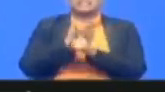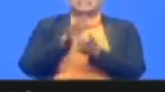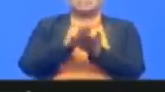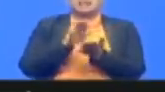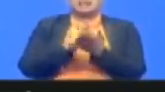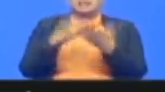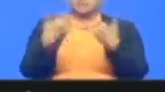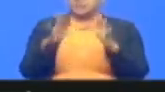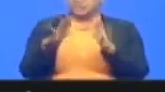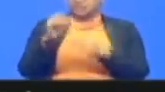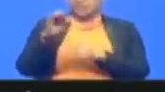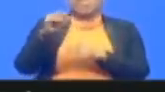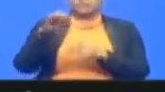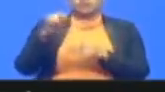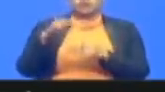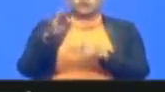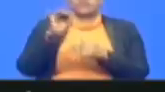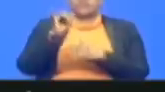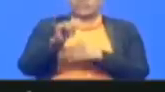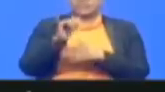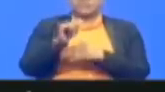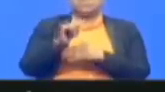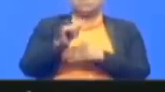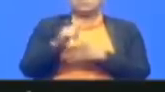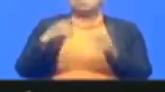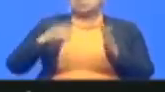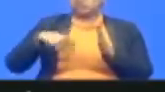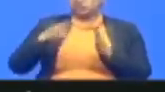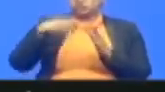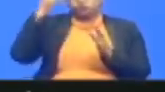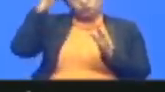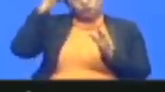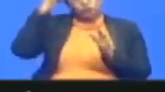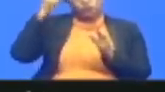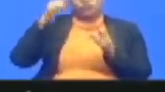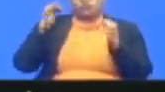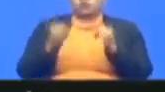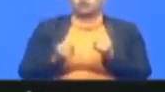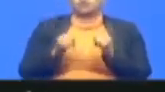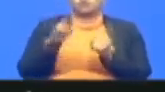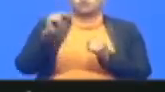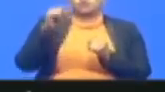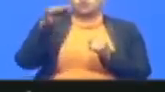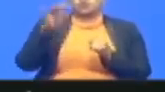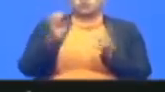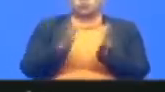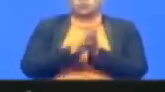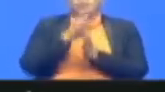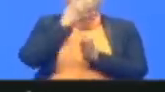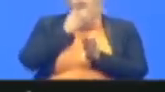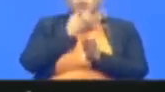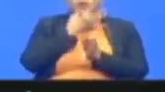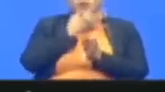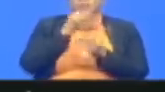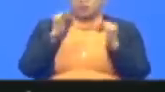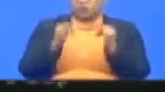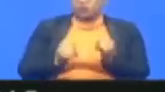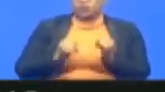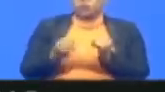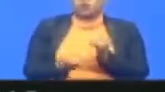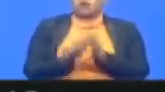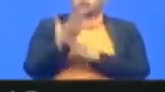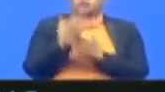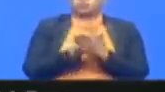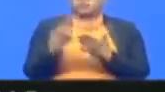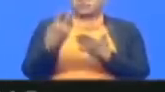completed calibration of the automated teller machines to recognize and dispense the new notes alongside the old ones. The new notes being launched almost